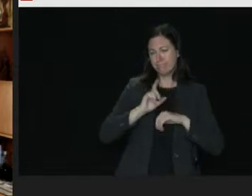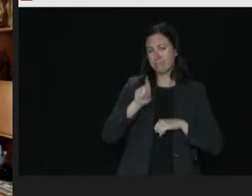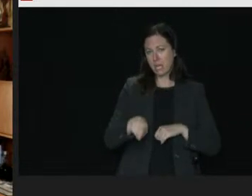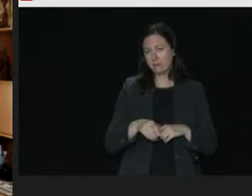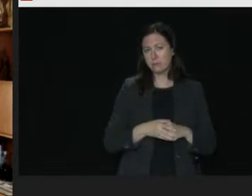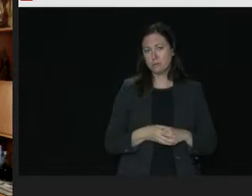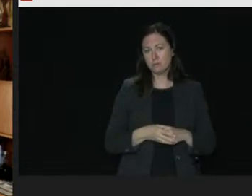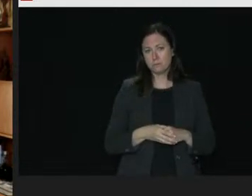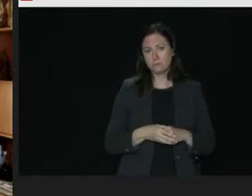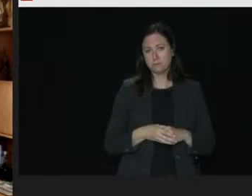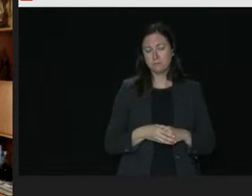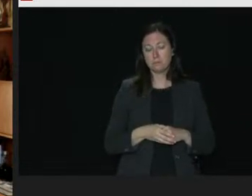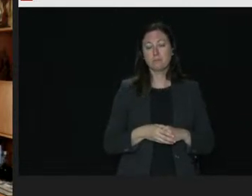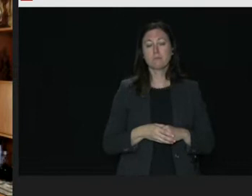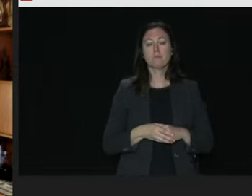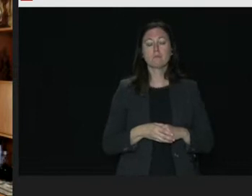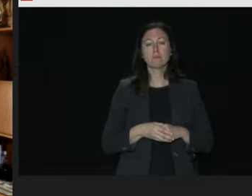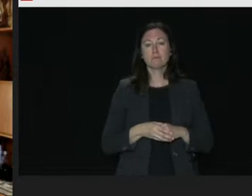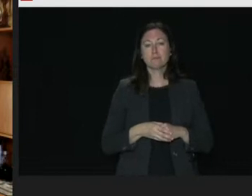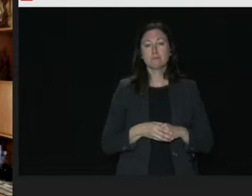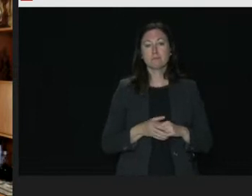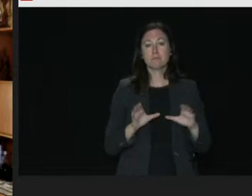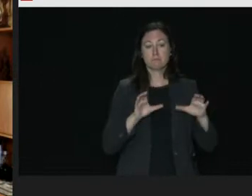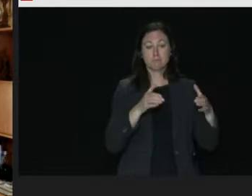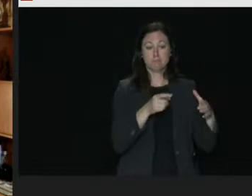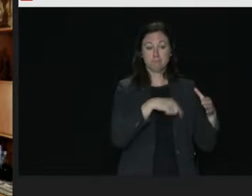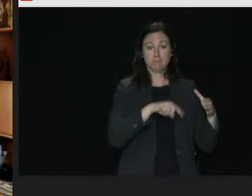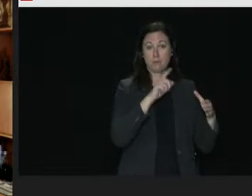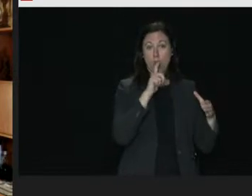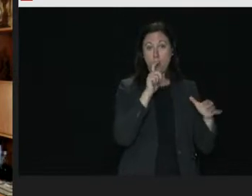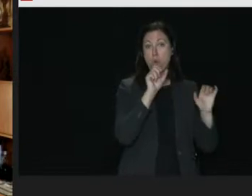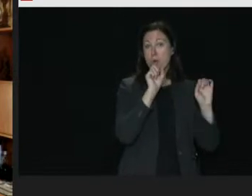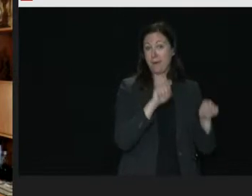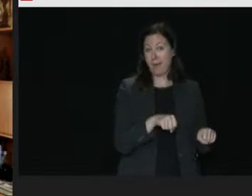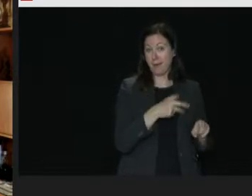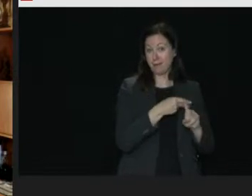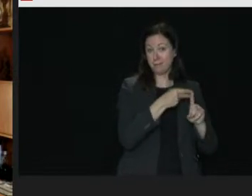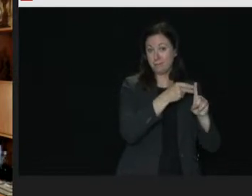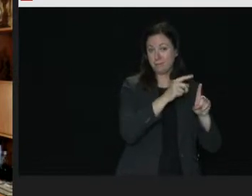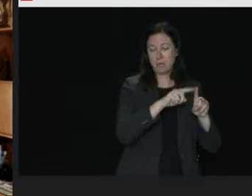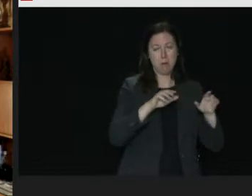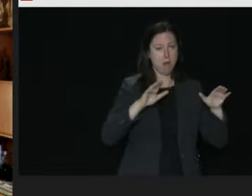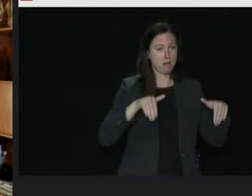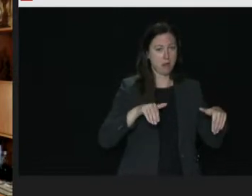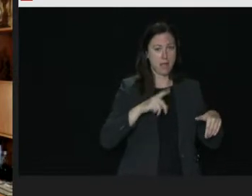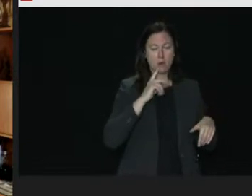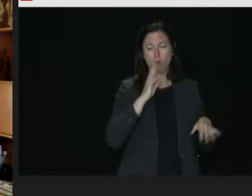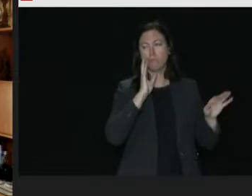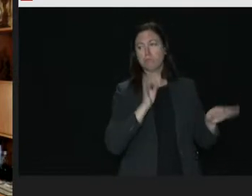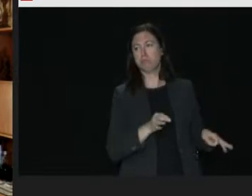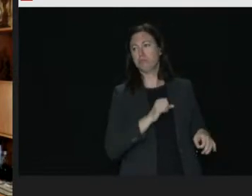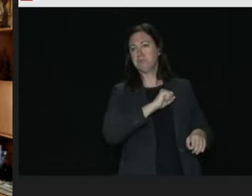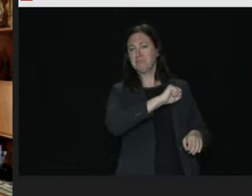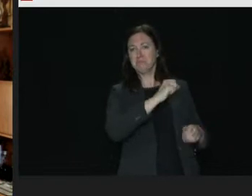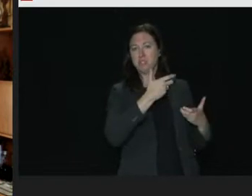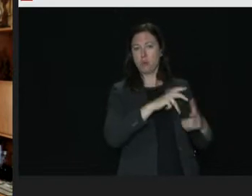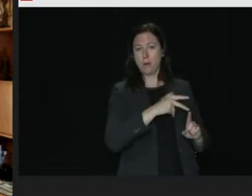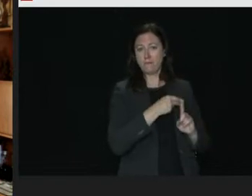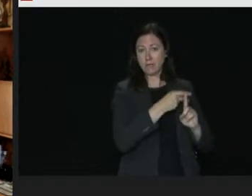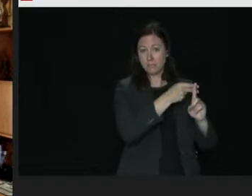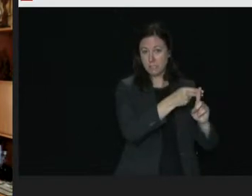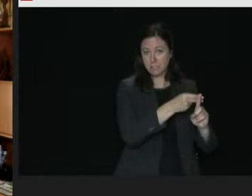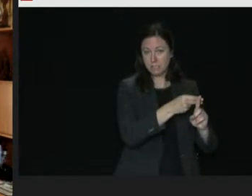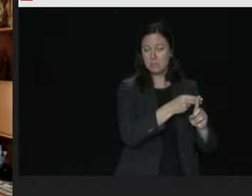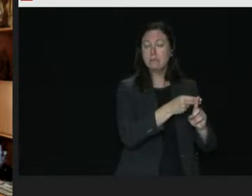In the case of eligible people who are not yet fully vaccinated or have chosen not to get vaccinated, it is